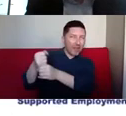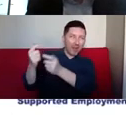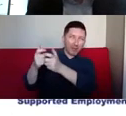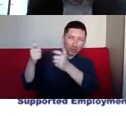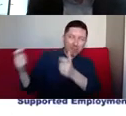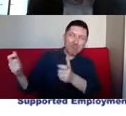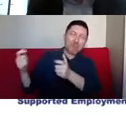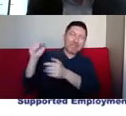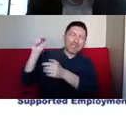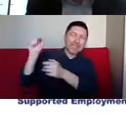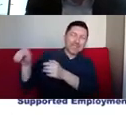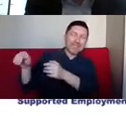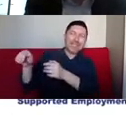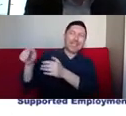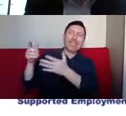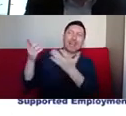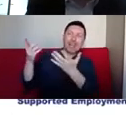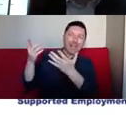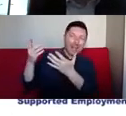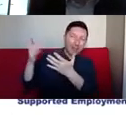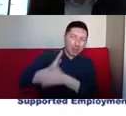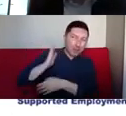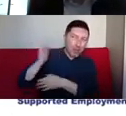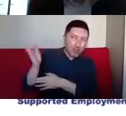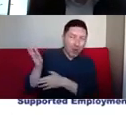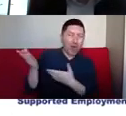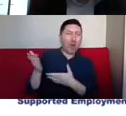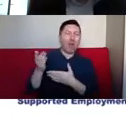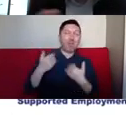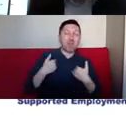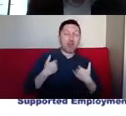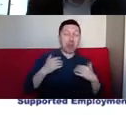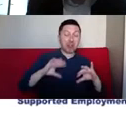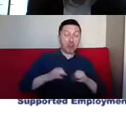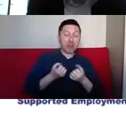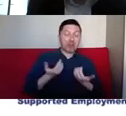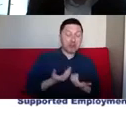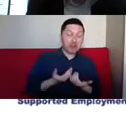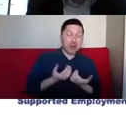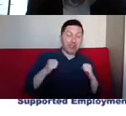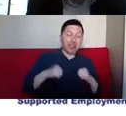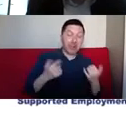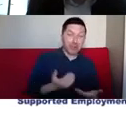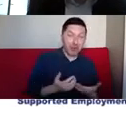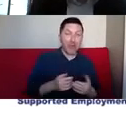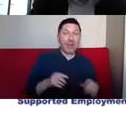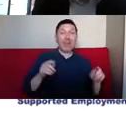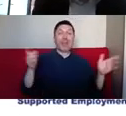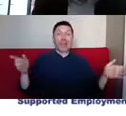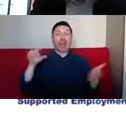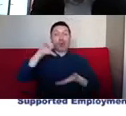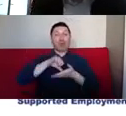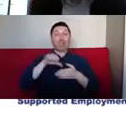missing opportunities many, many times. Therefore, the main task of supported employment professionals is bringing together the